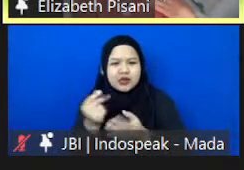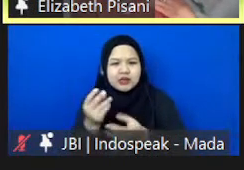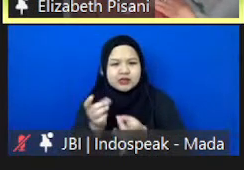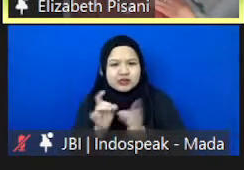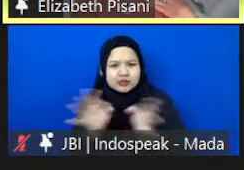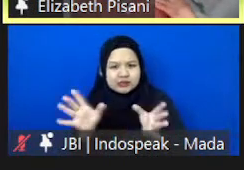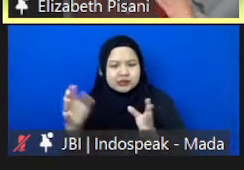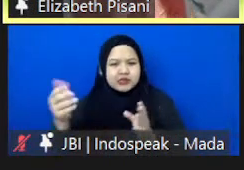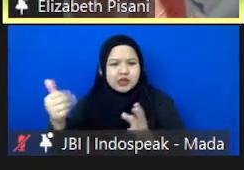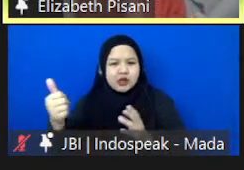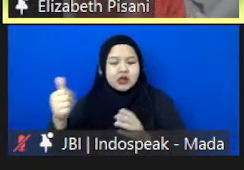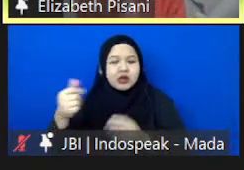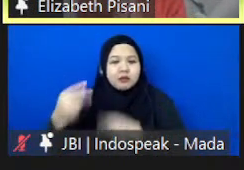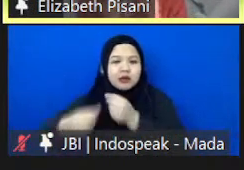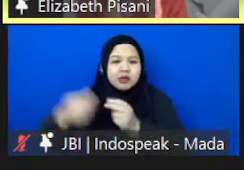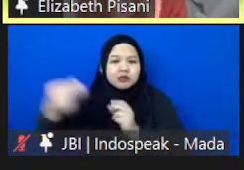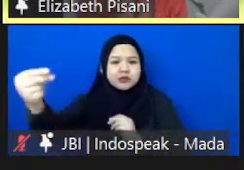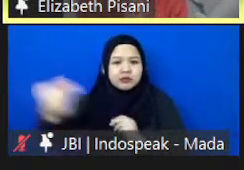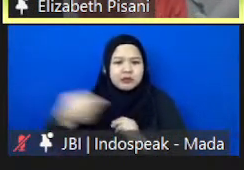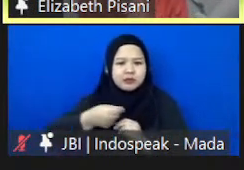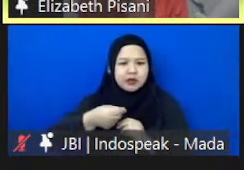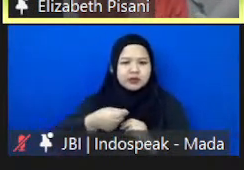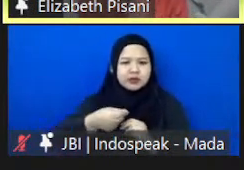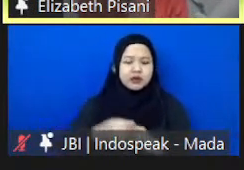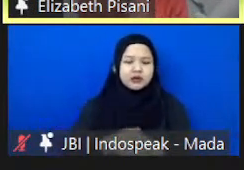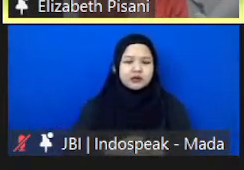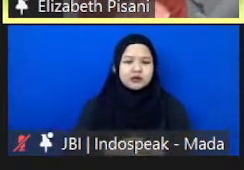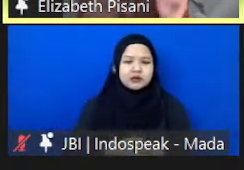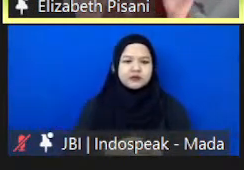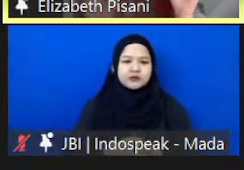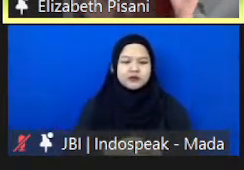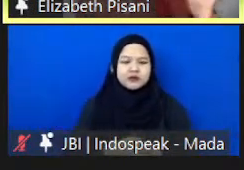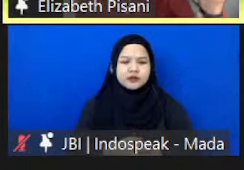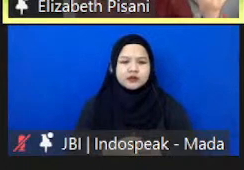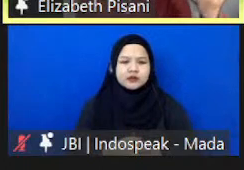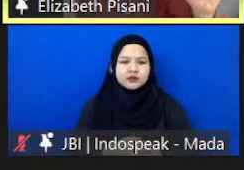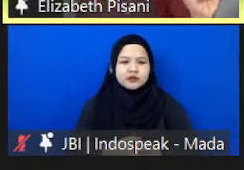pharmacies. If we look at what pharmacists